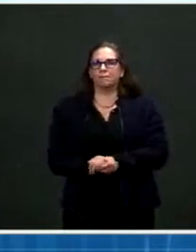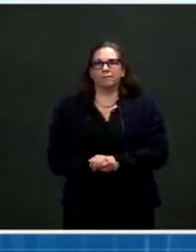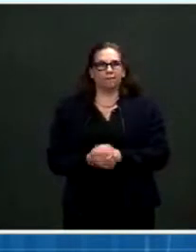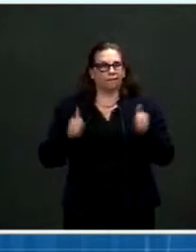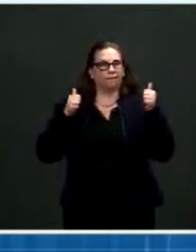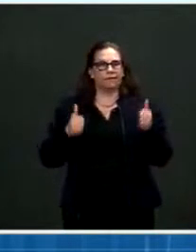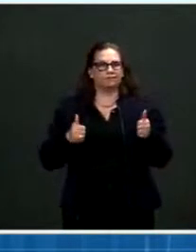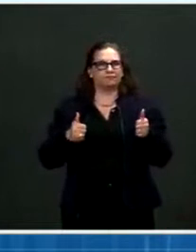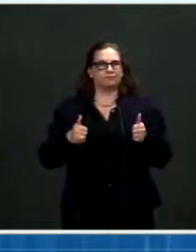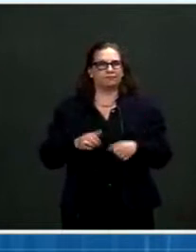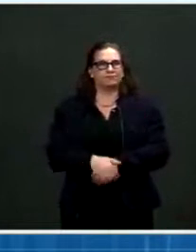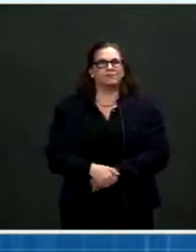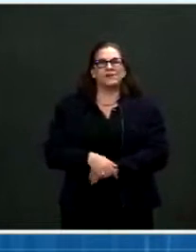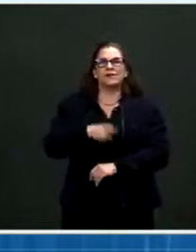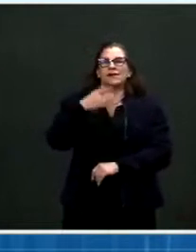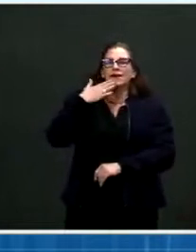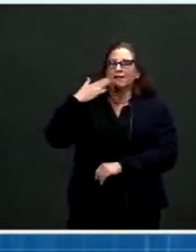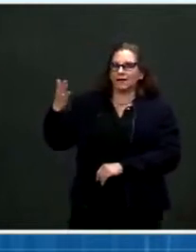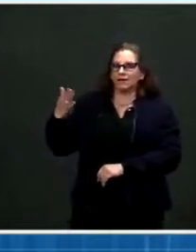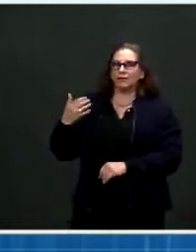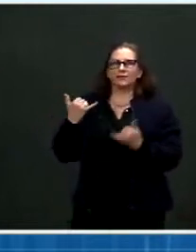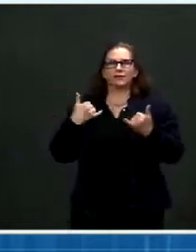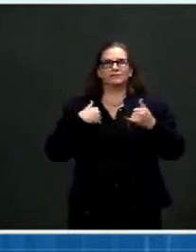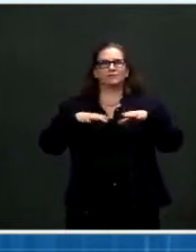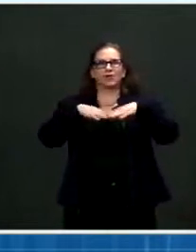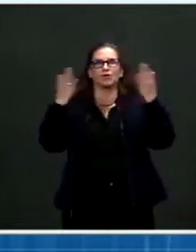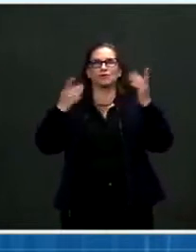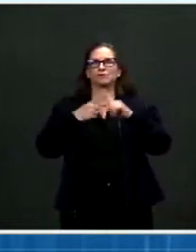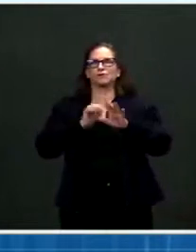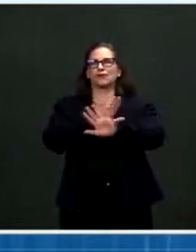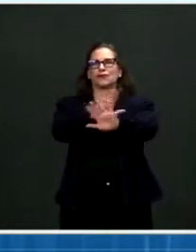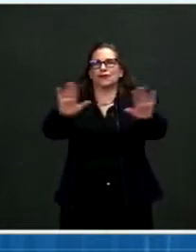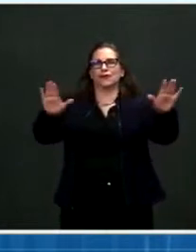First question will go to Dan Vergano at BuzzFeed News.